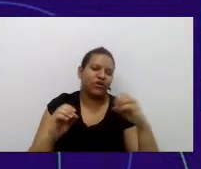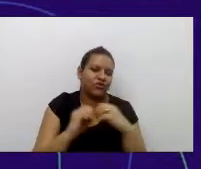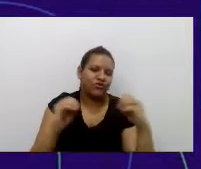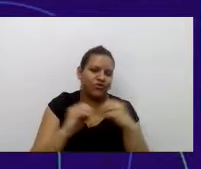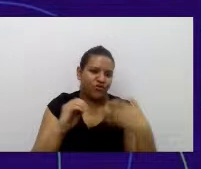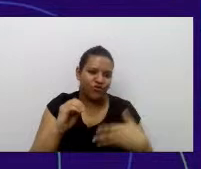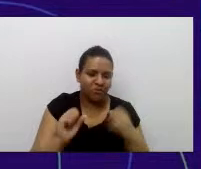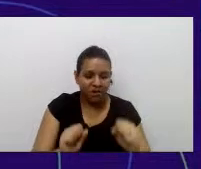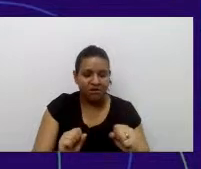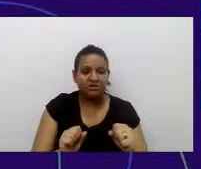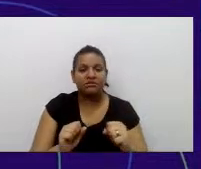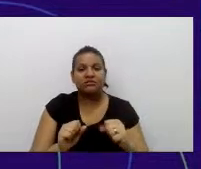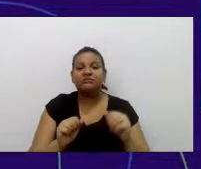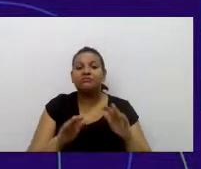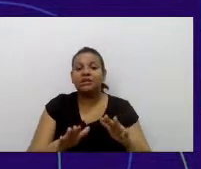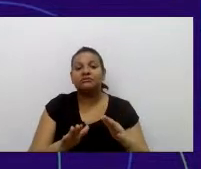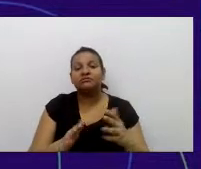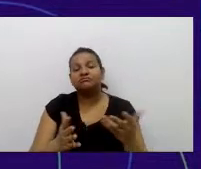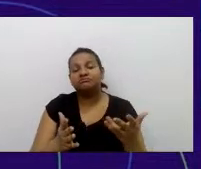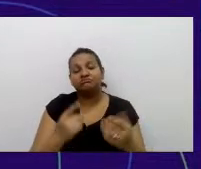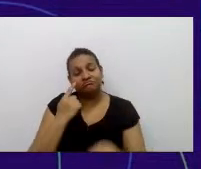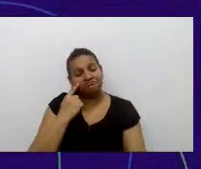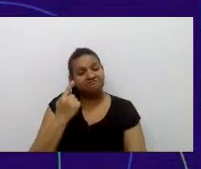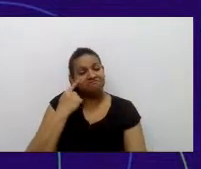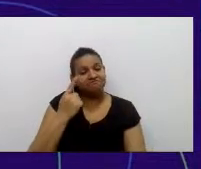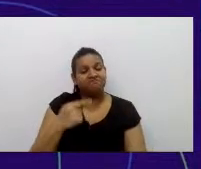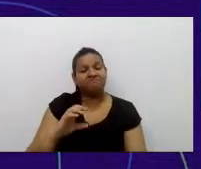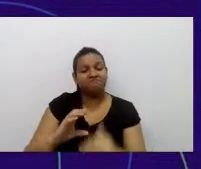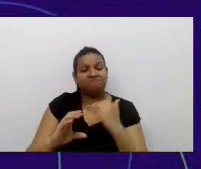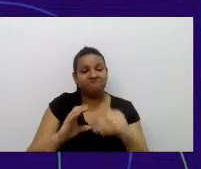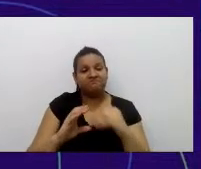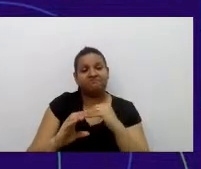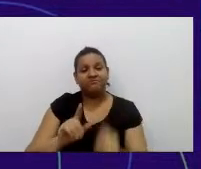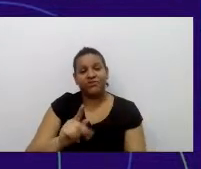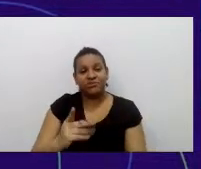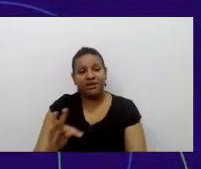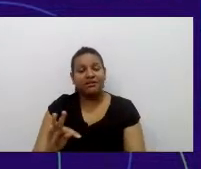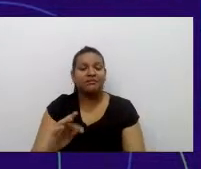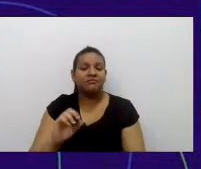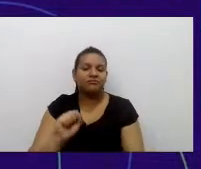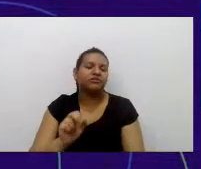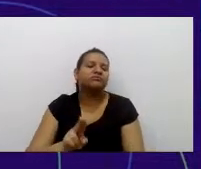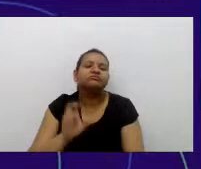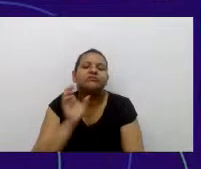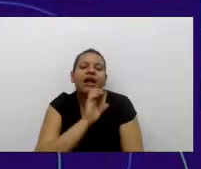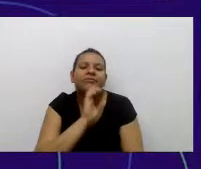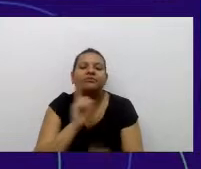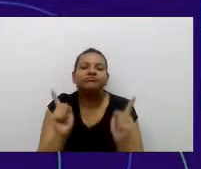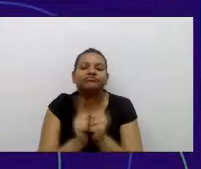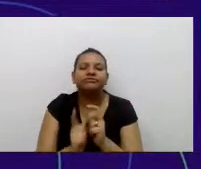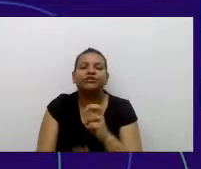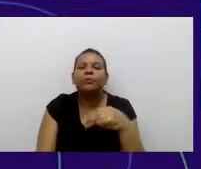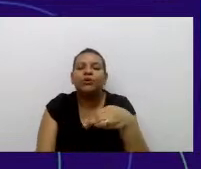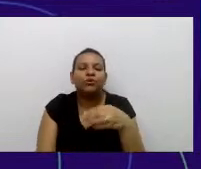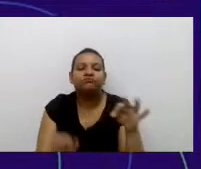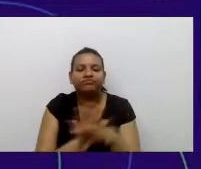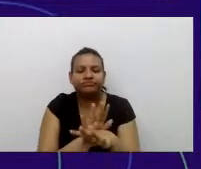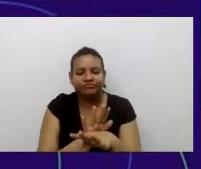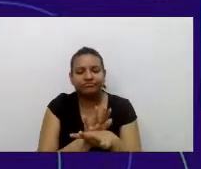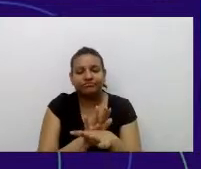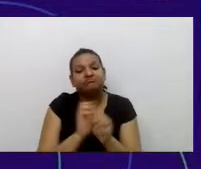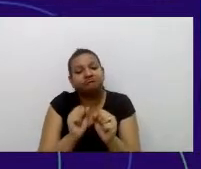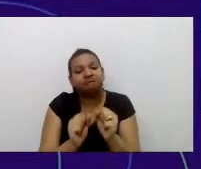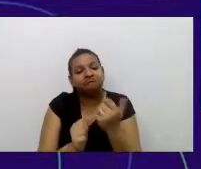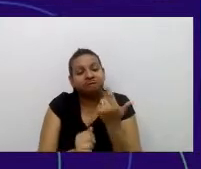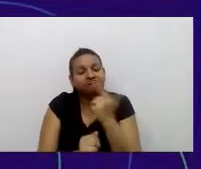those 5 minutes, they can actually use ChatGPT in this case to help them go over something, review something, or